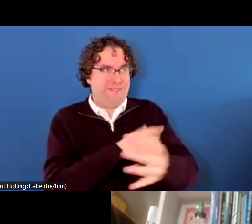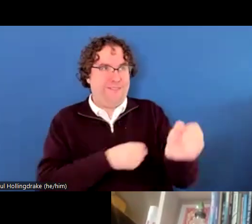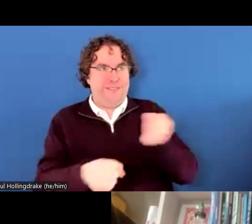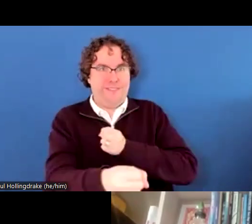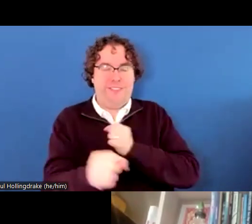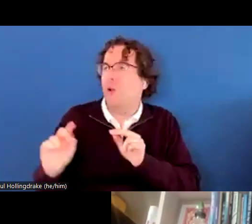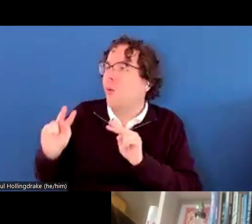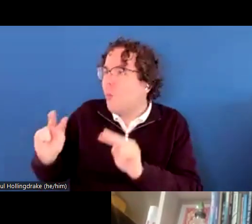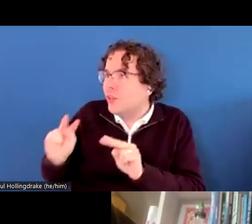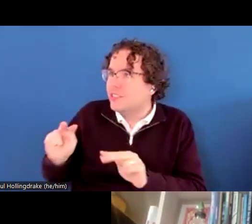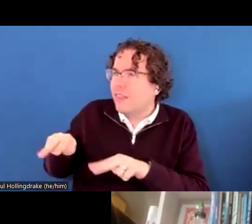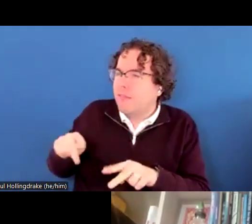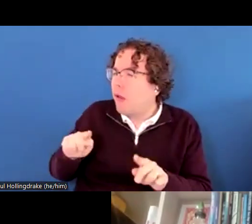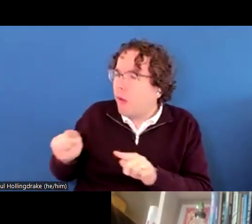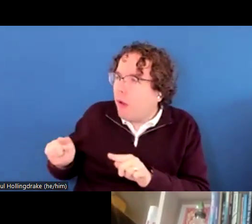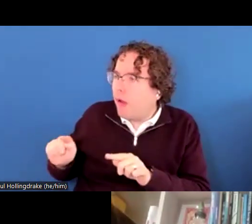videos